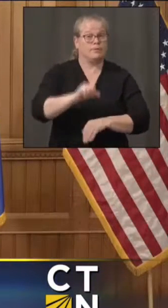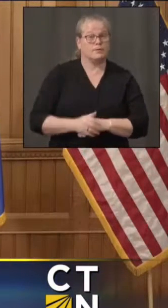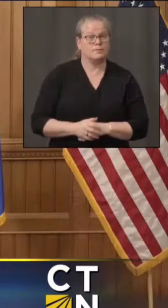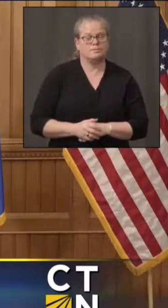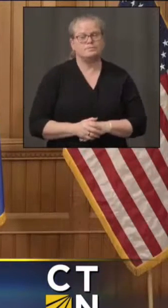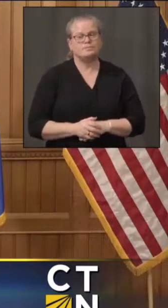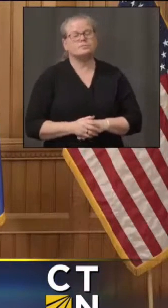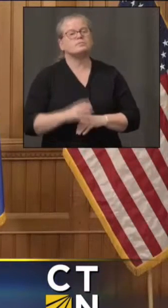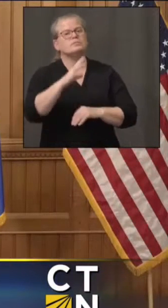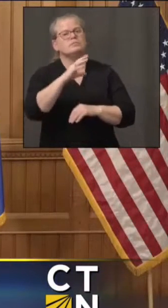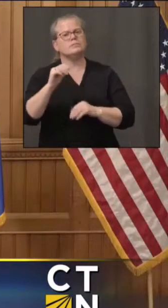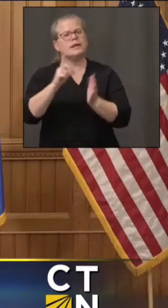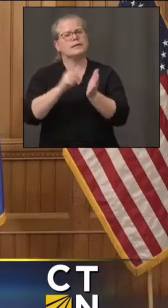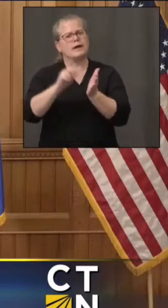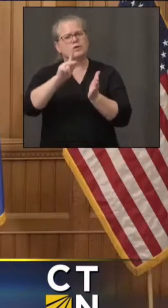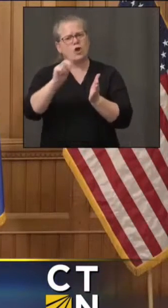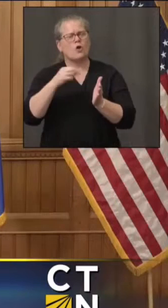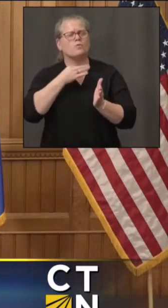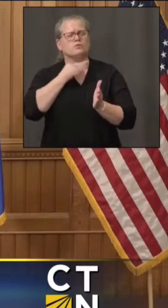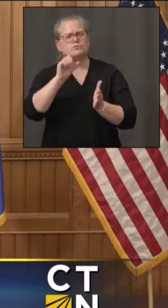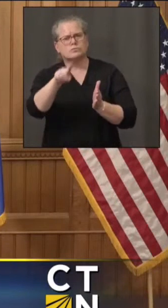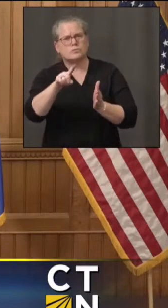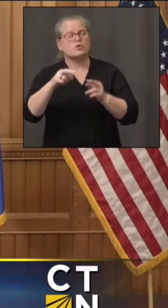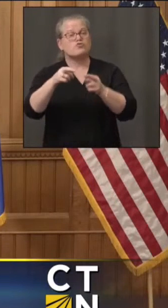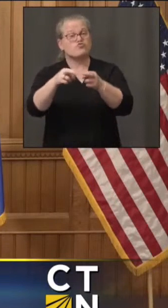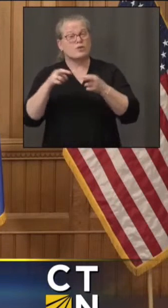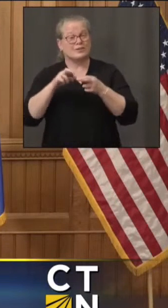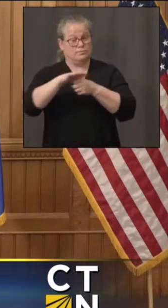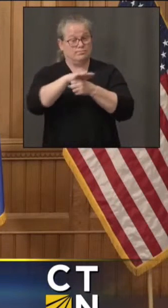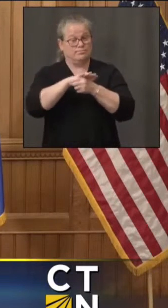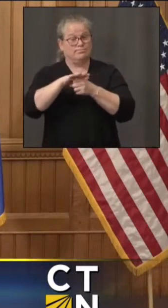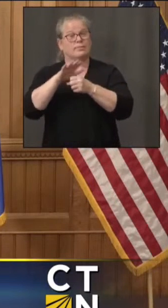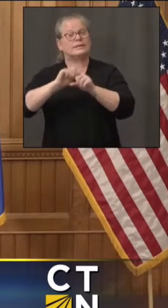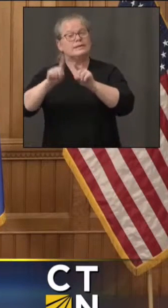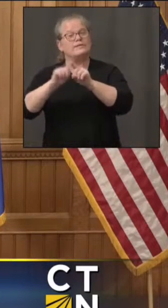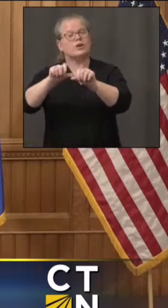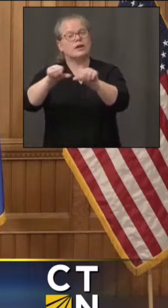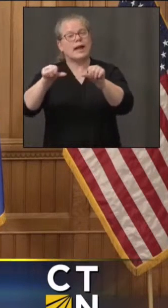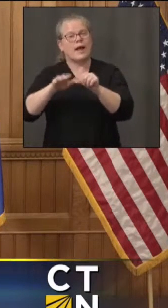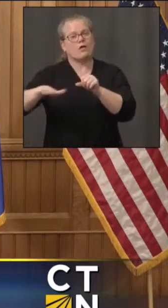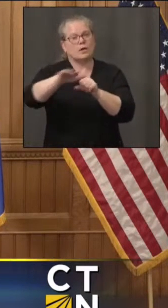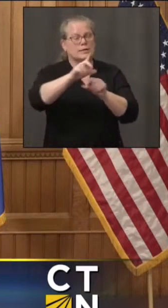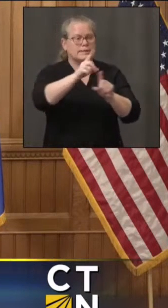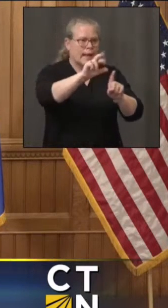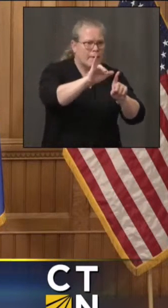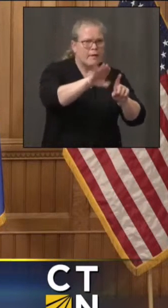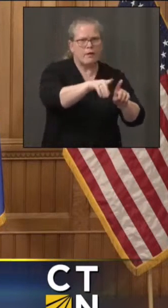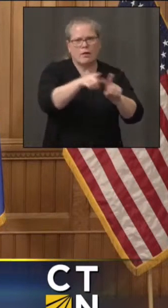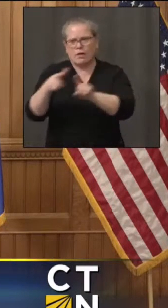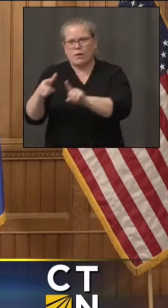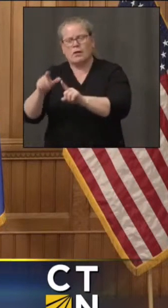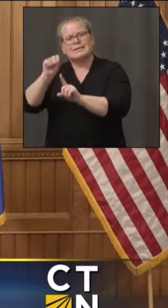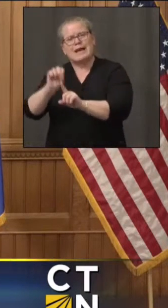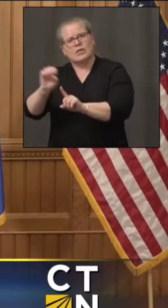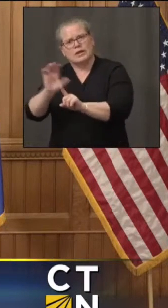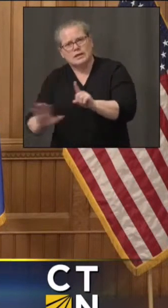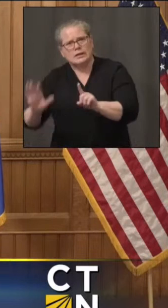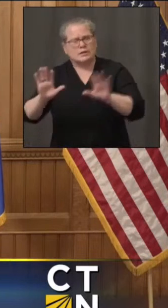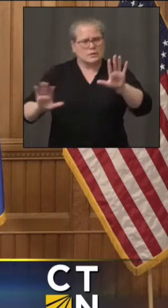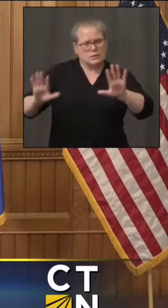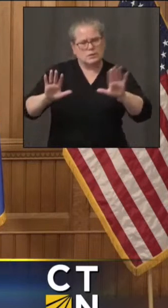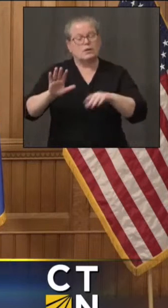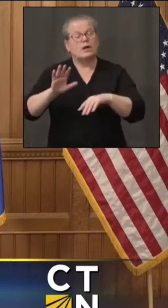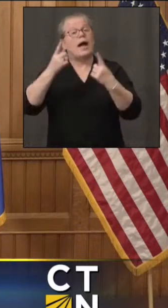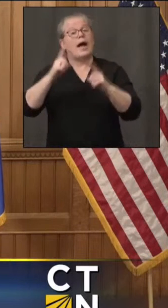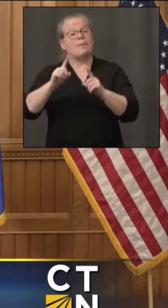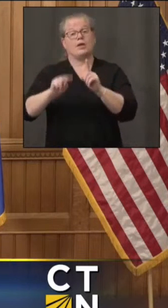different regions seeing upticks at different times. I'm just kind of wondering, what are the factors that would lead right now? The Northeast is seeing an uptick,